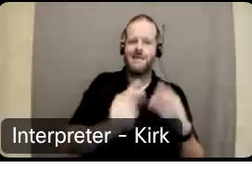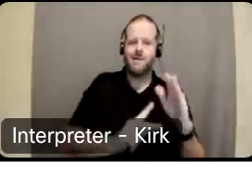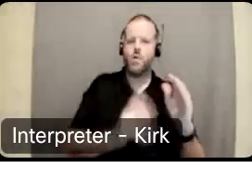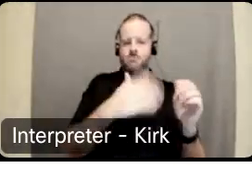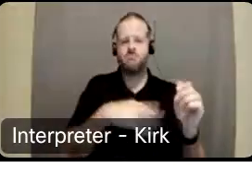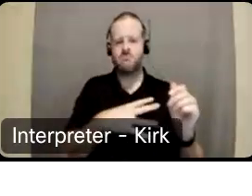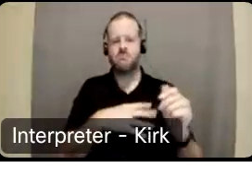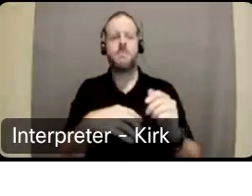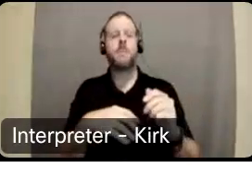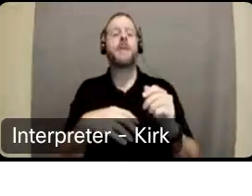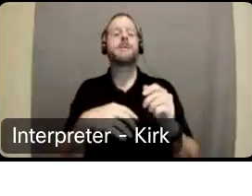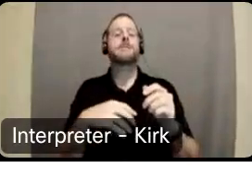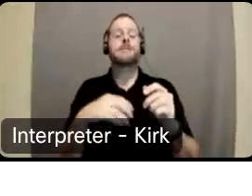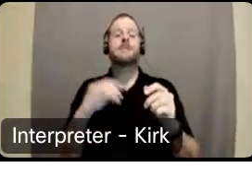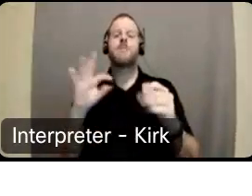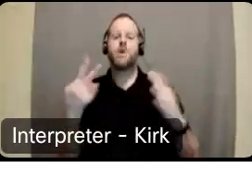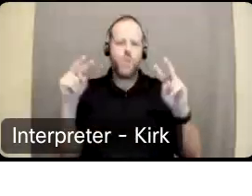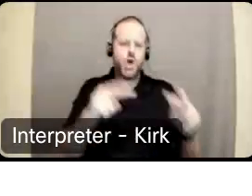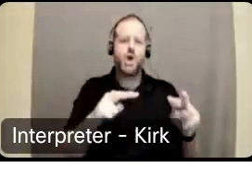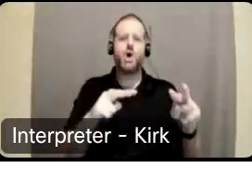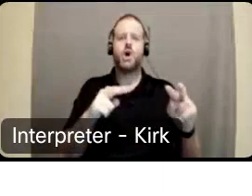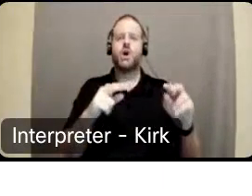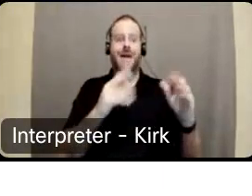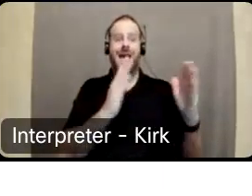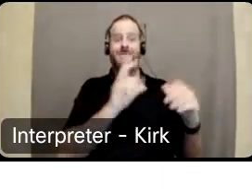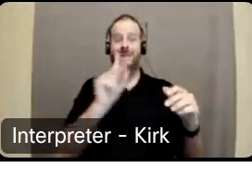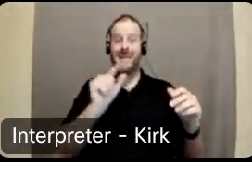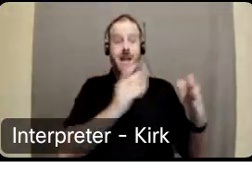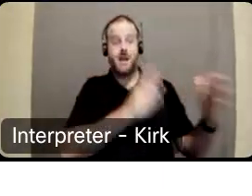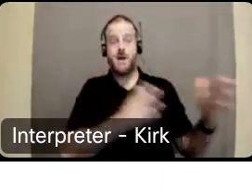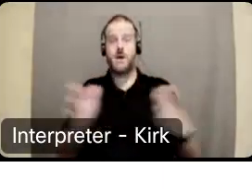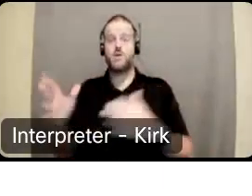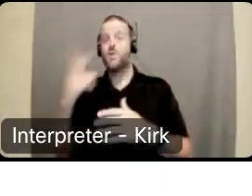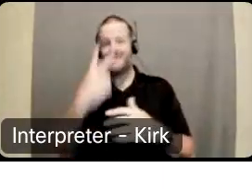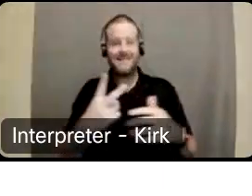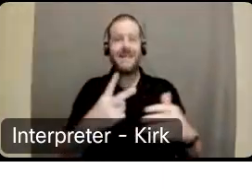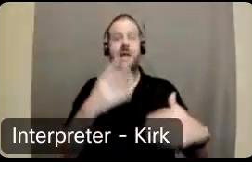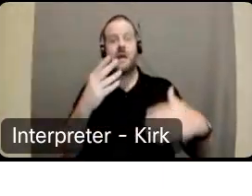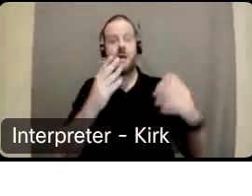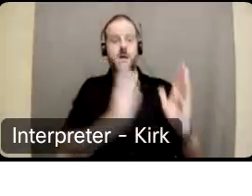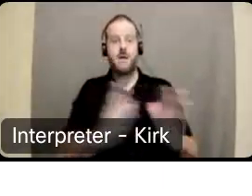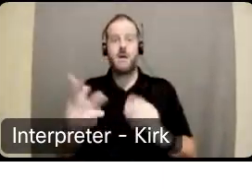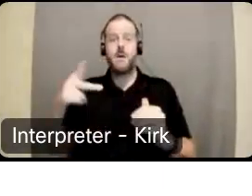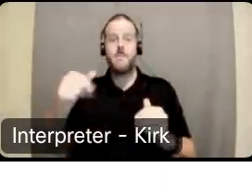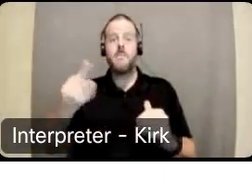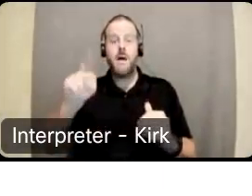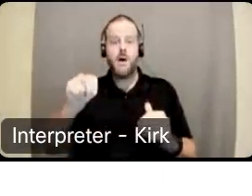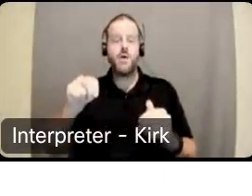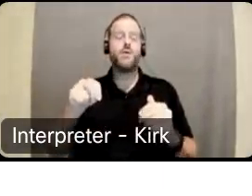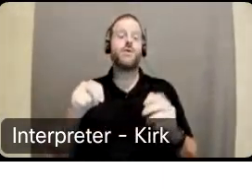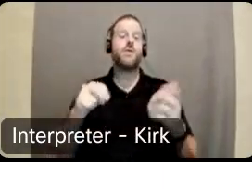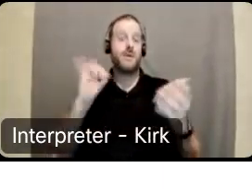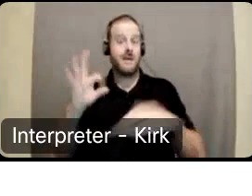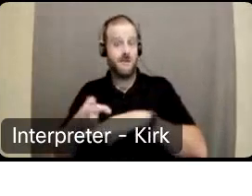data, you can sort of see a pattern as to sort of where they are in reading benchmarks, and get a sense of, what supports